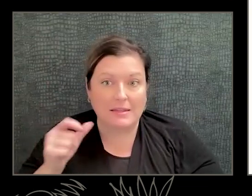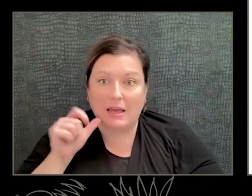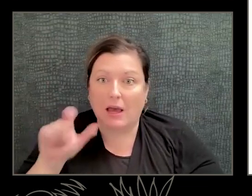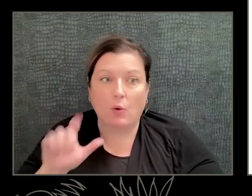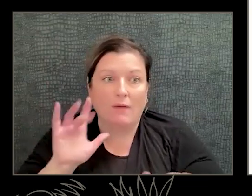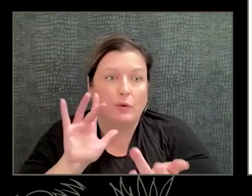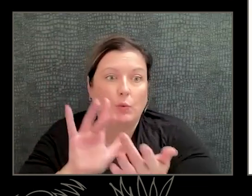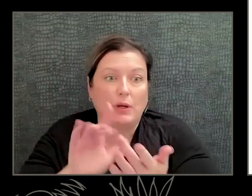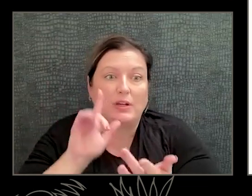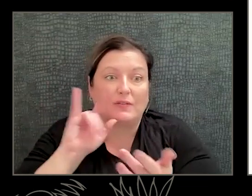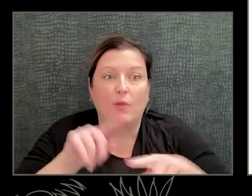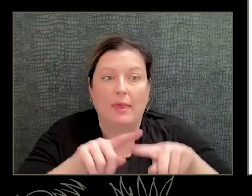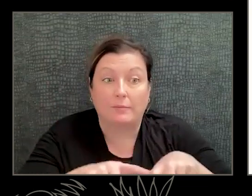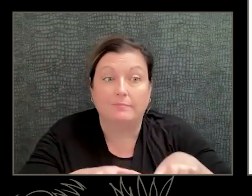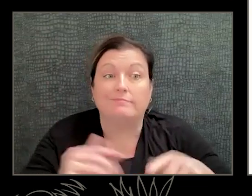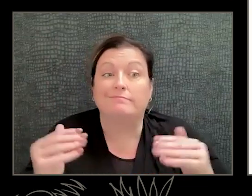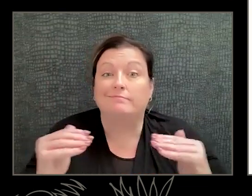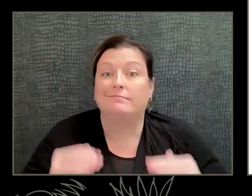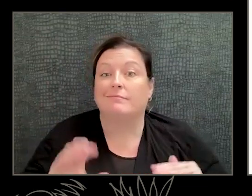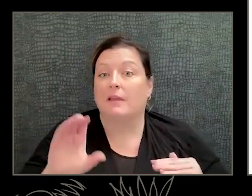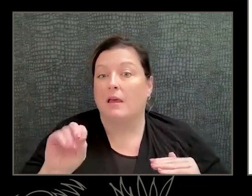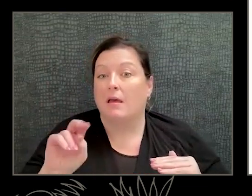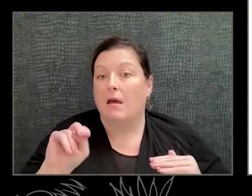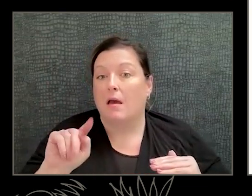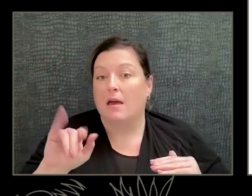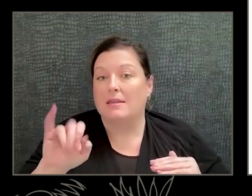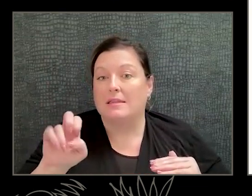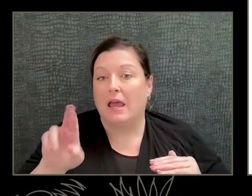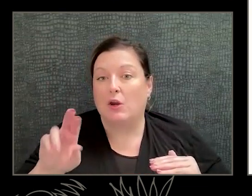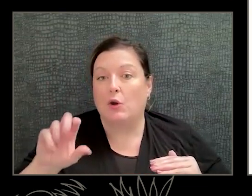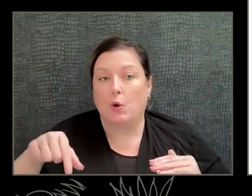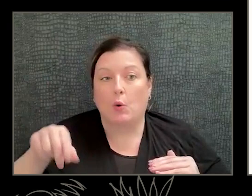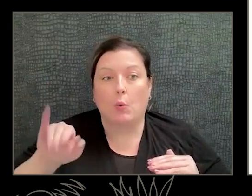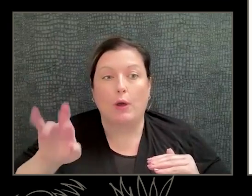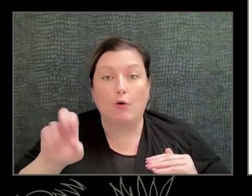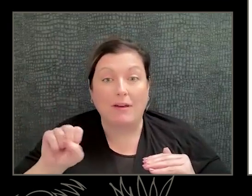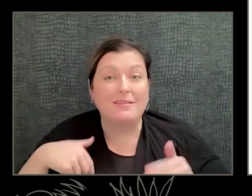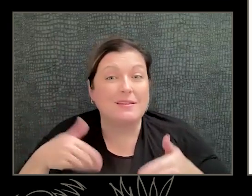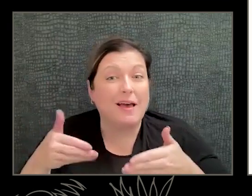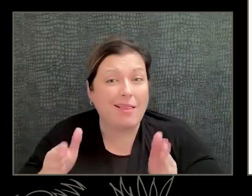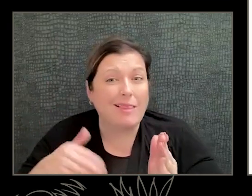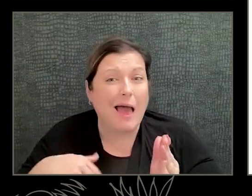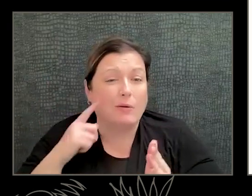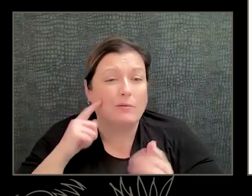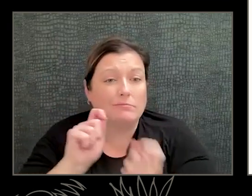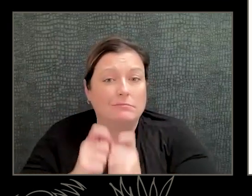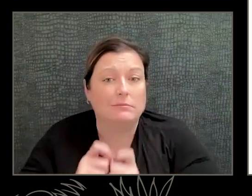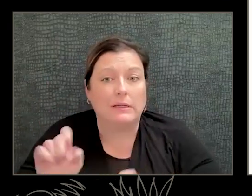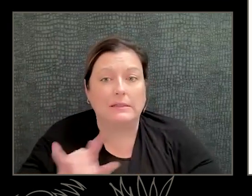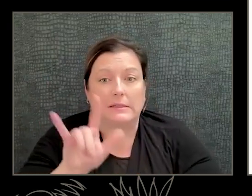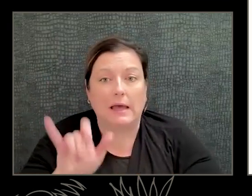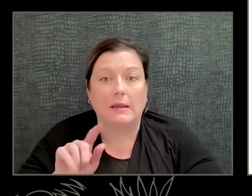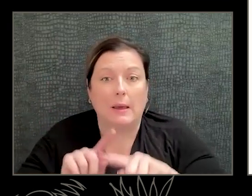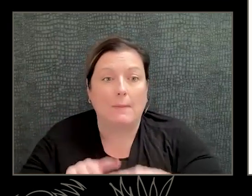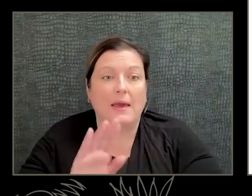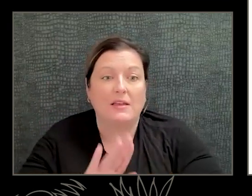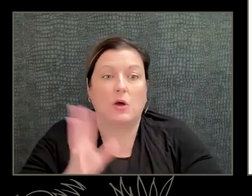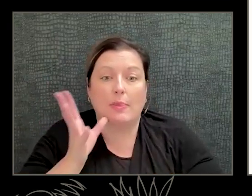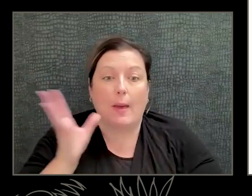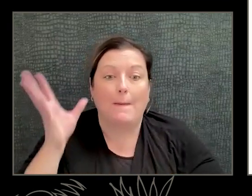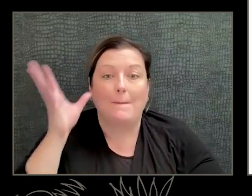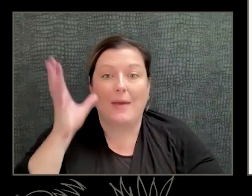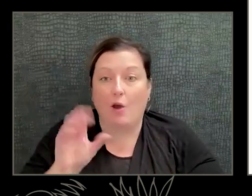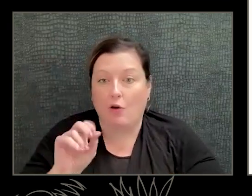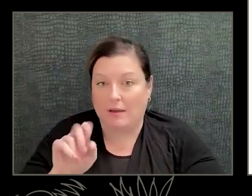dependency. The next thing is container queries, because they enable components to adapt their styles based on the size of their parent container and not